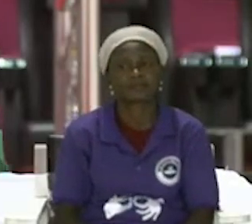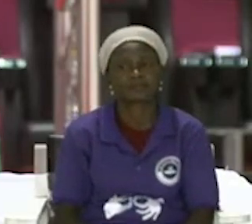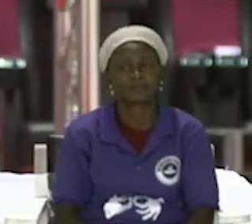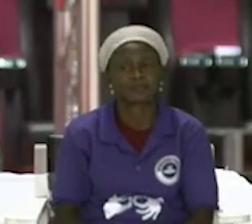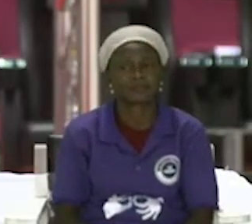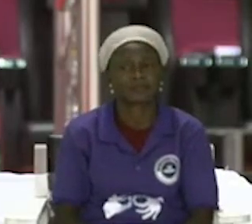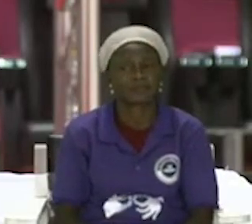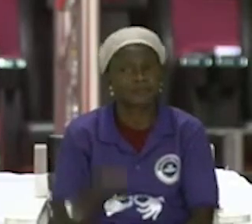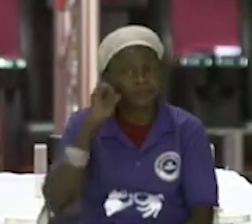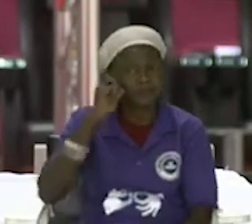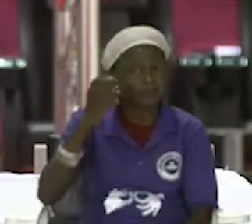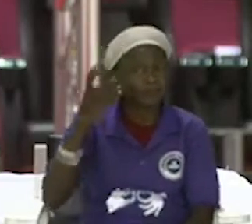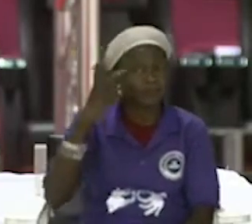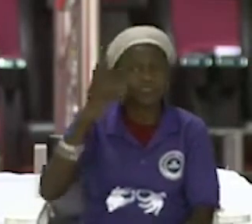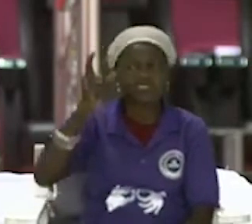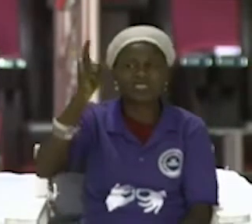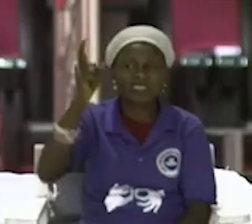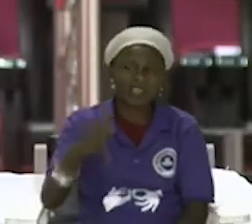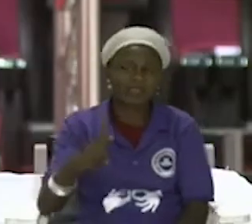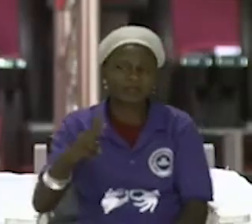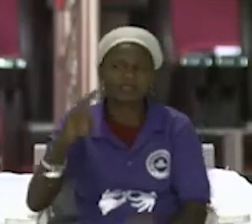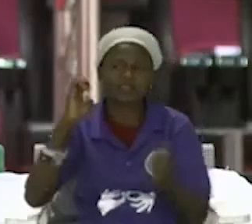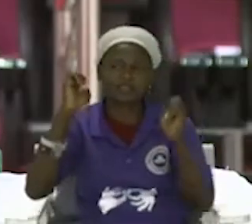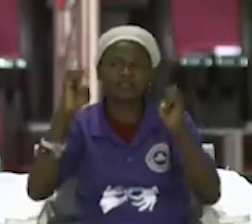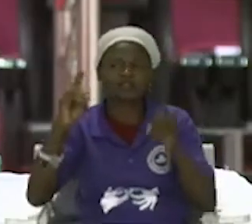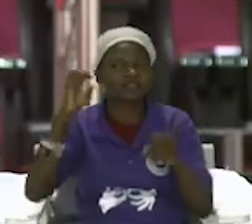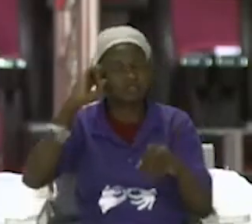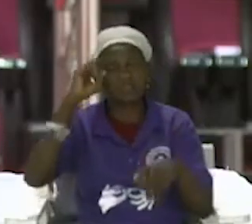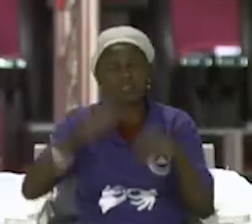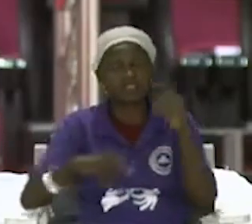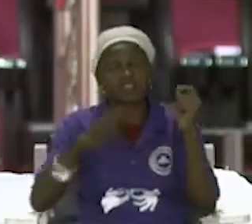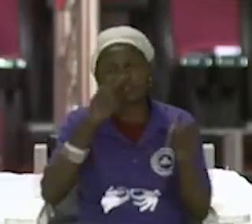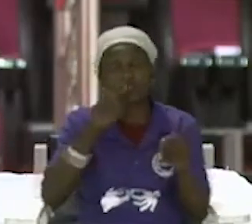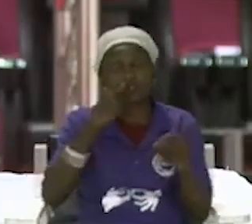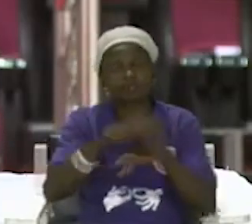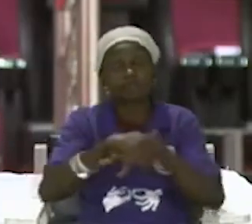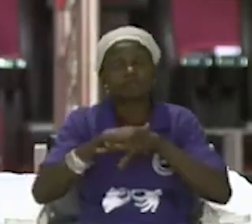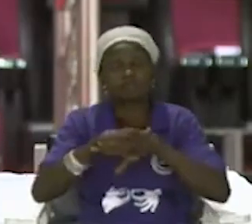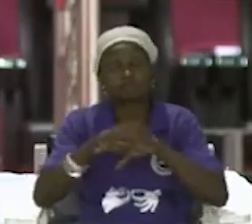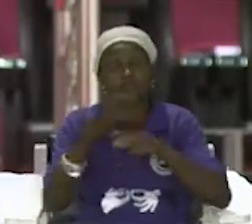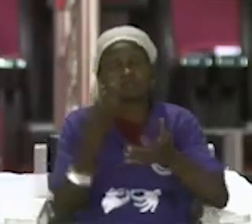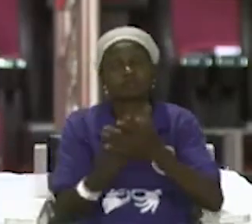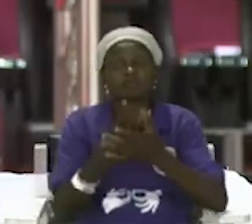He was half educated. He couldn't speak English.